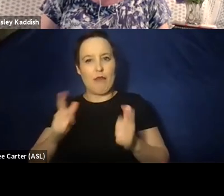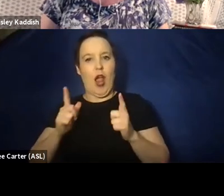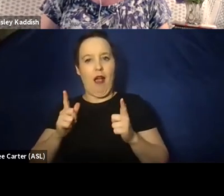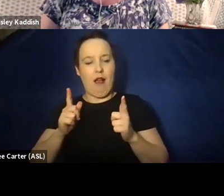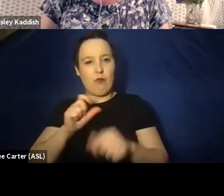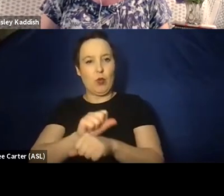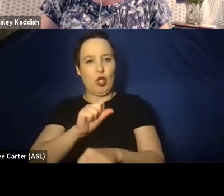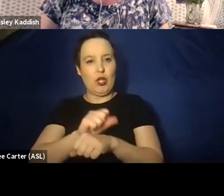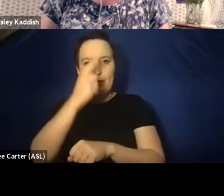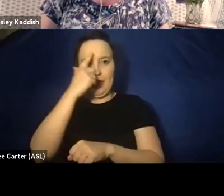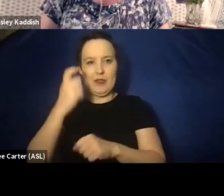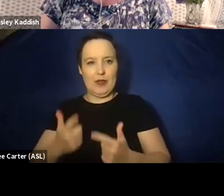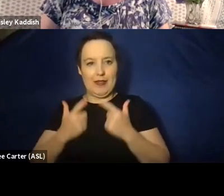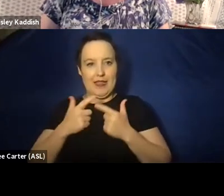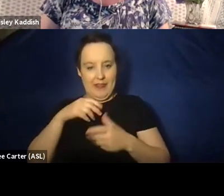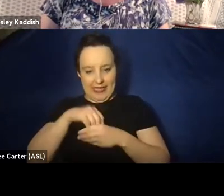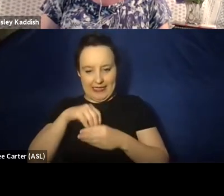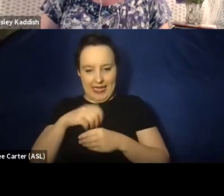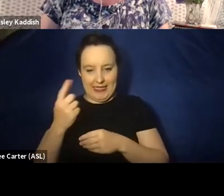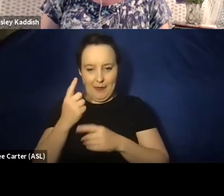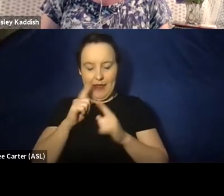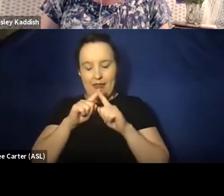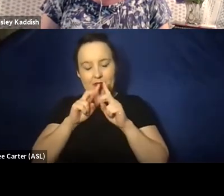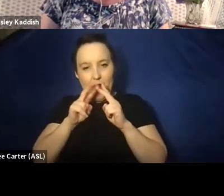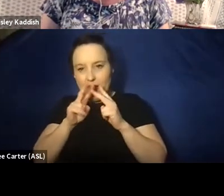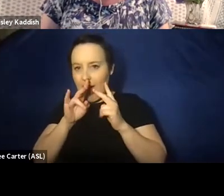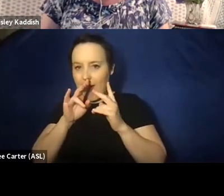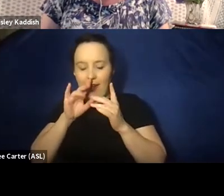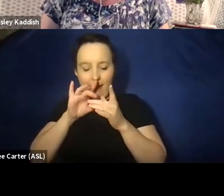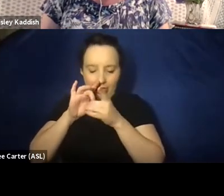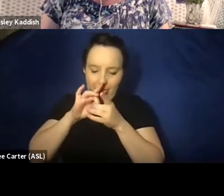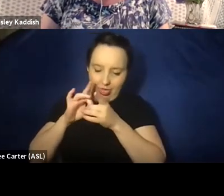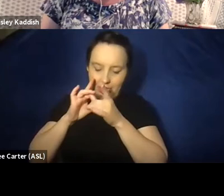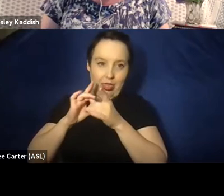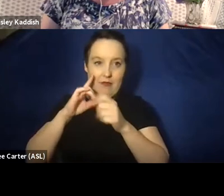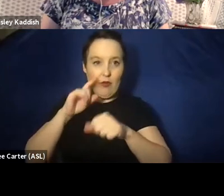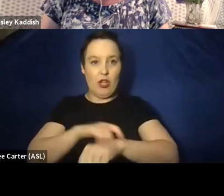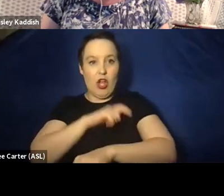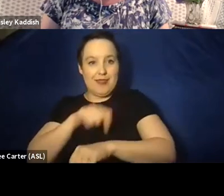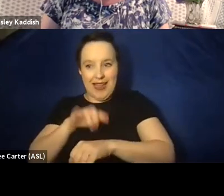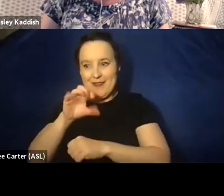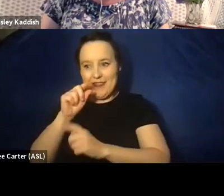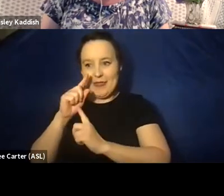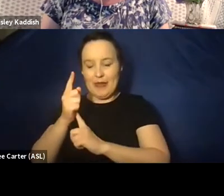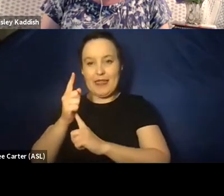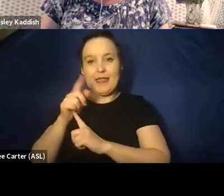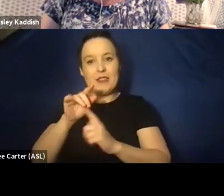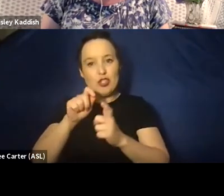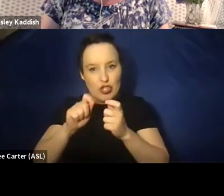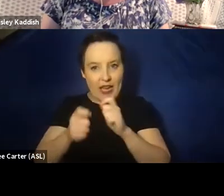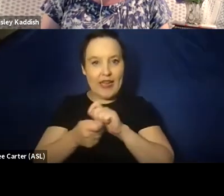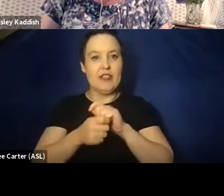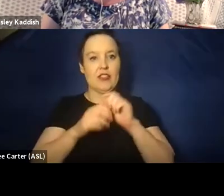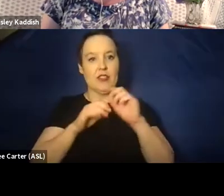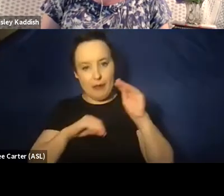when you're living inside something that in such an intimate way for such a long period of time, it changed and moved